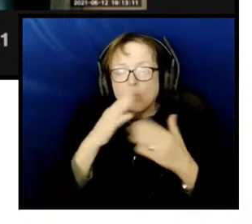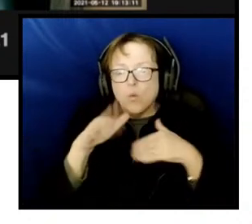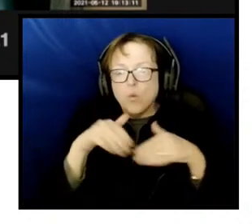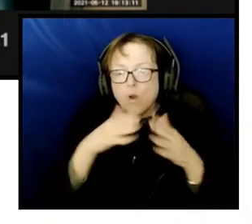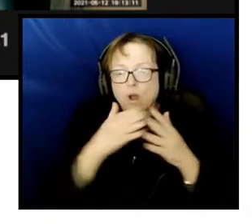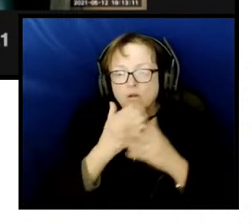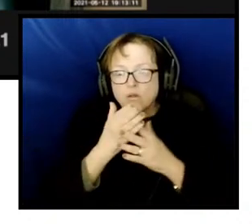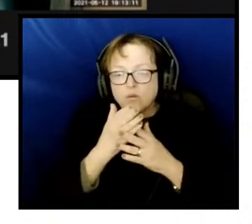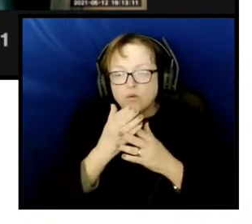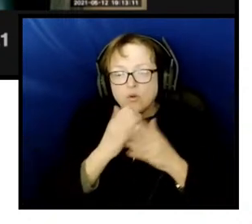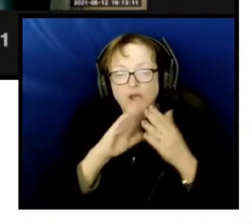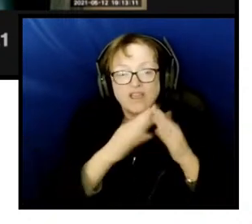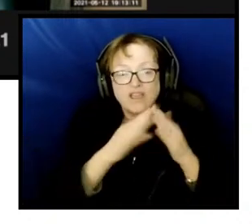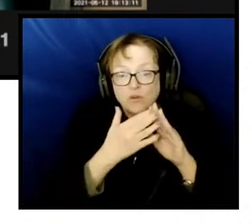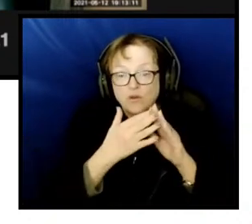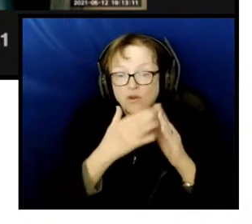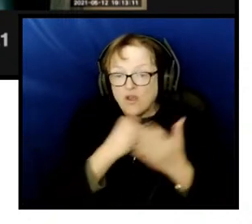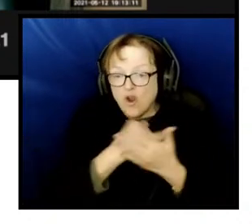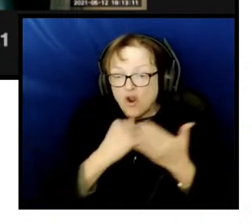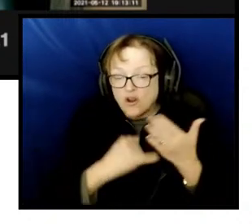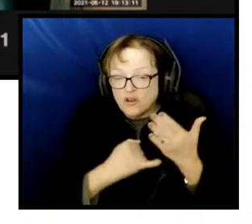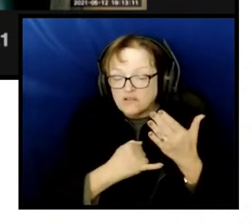communal altar making